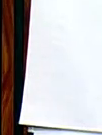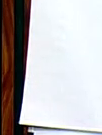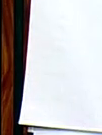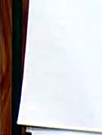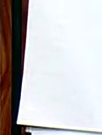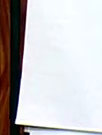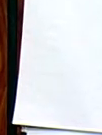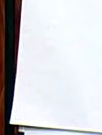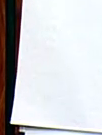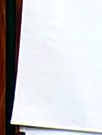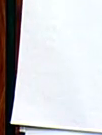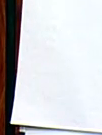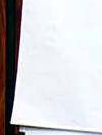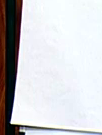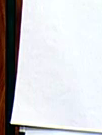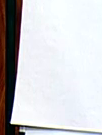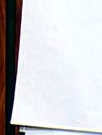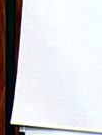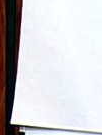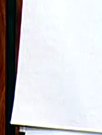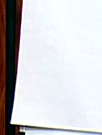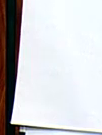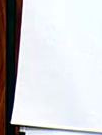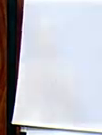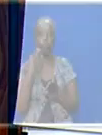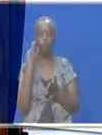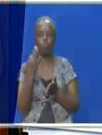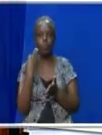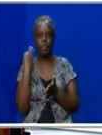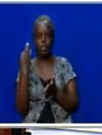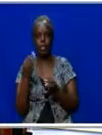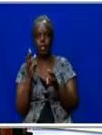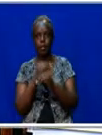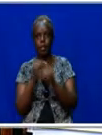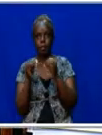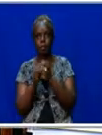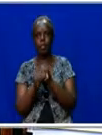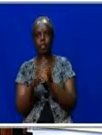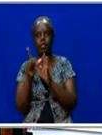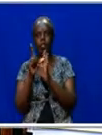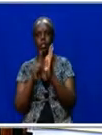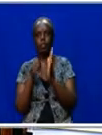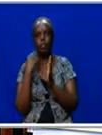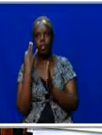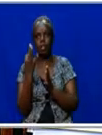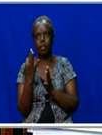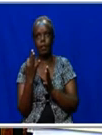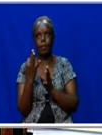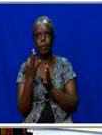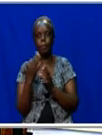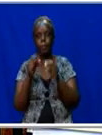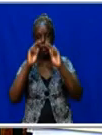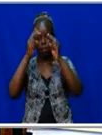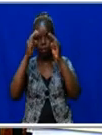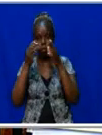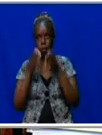Hello, students. Welcome to Form 3, Mathematics, Lesson 3. The